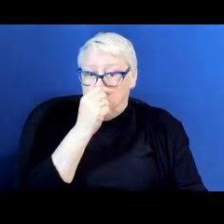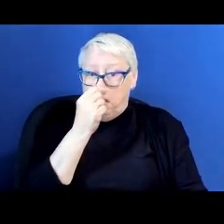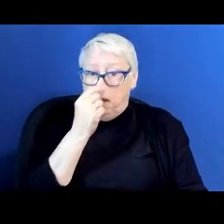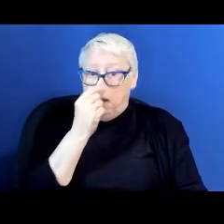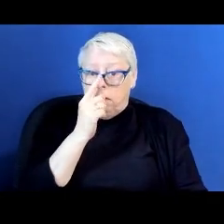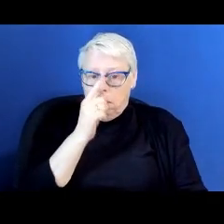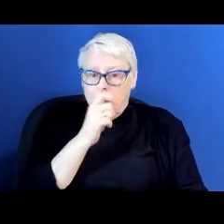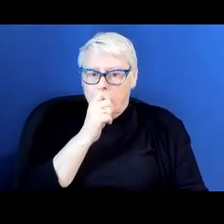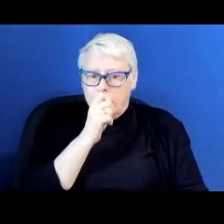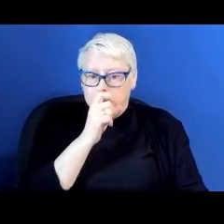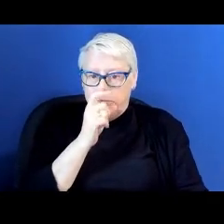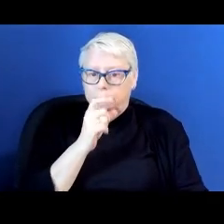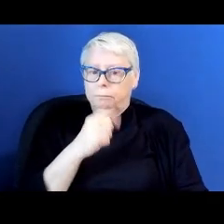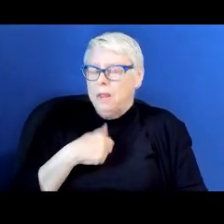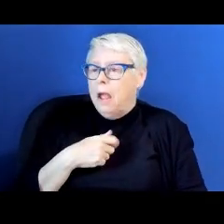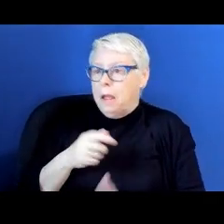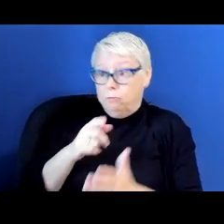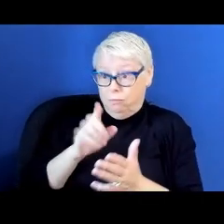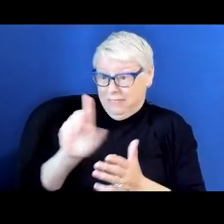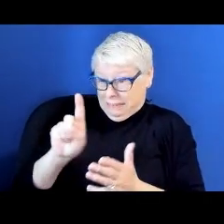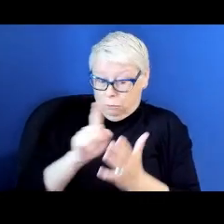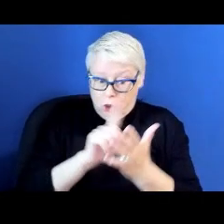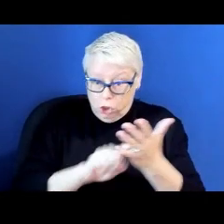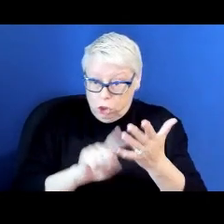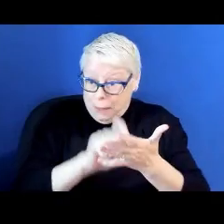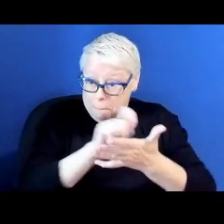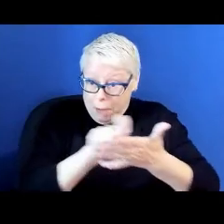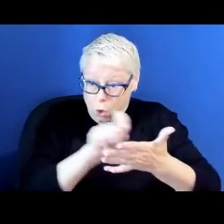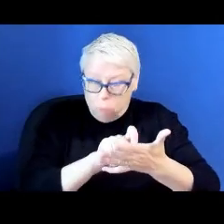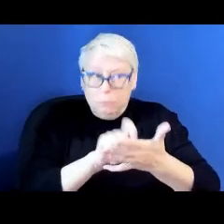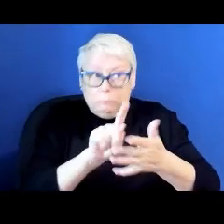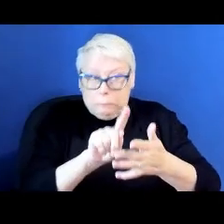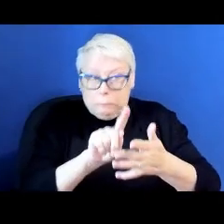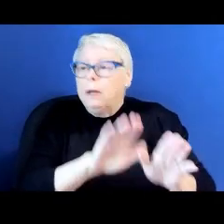I'm checking my notes. So again,